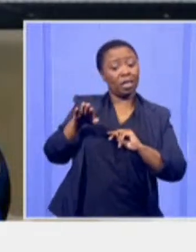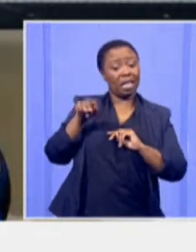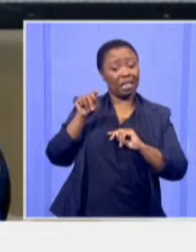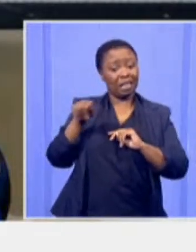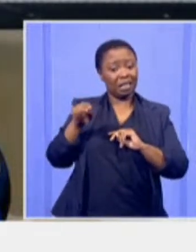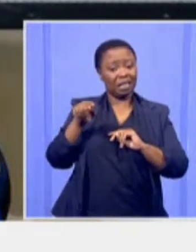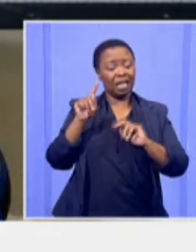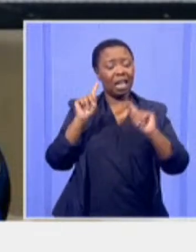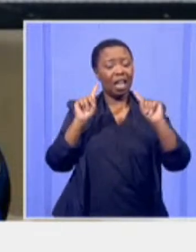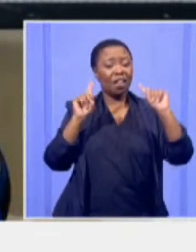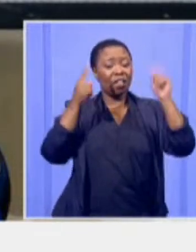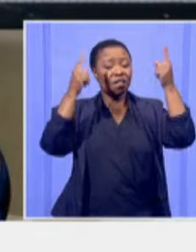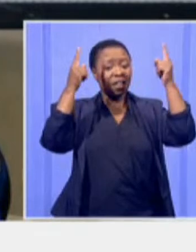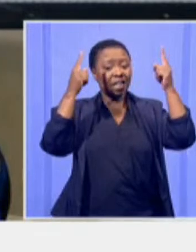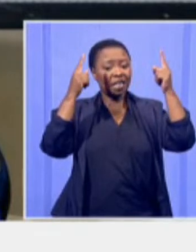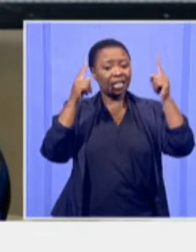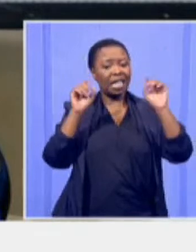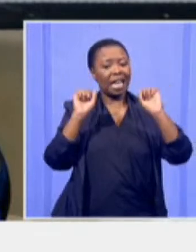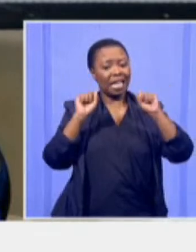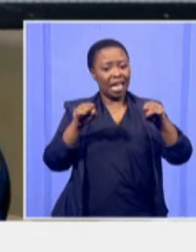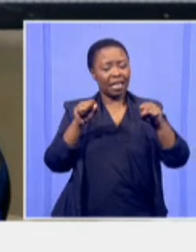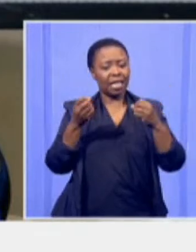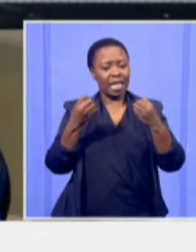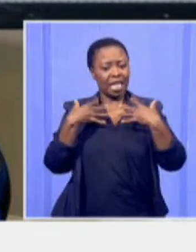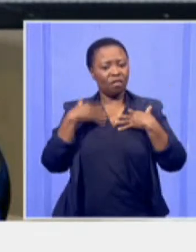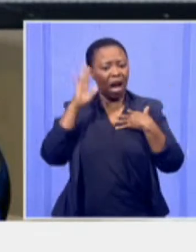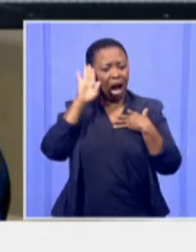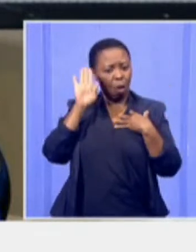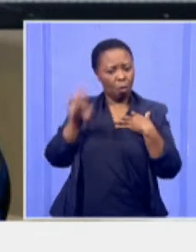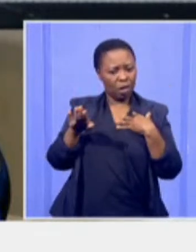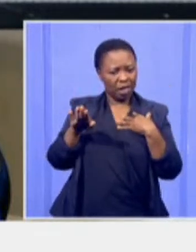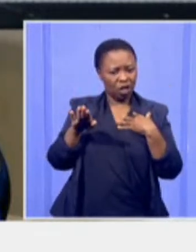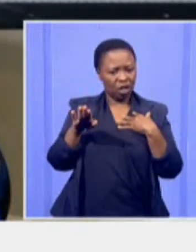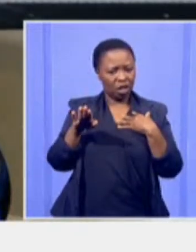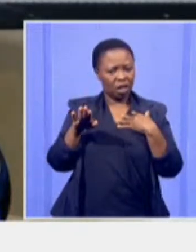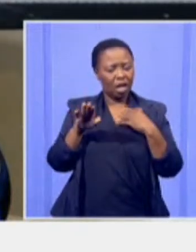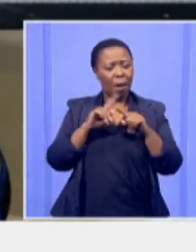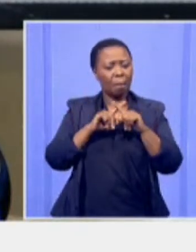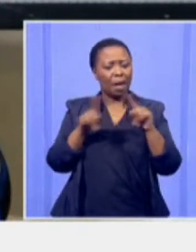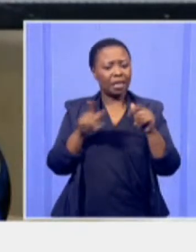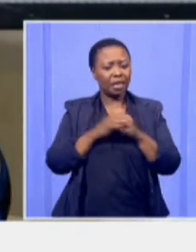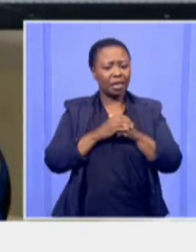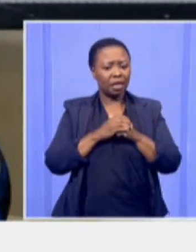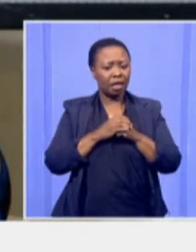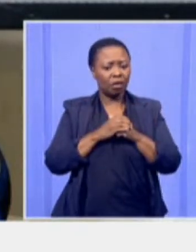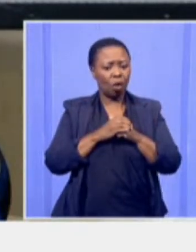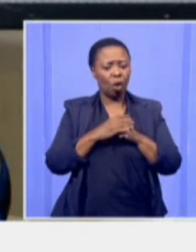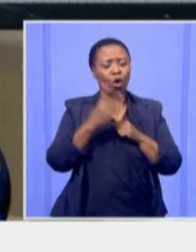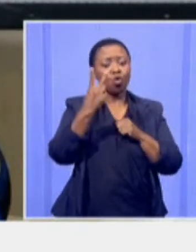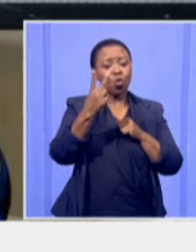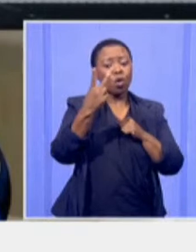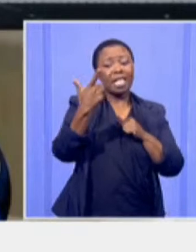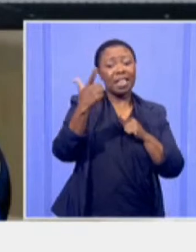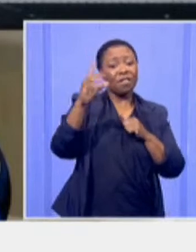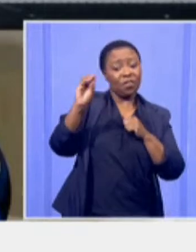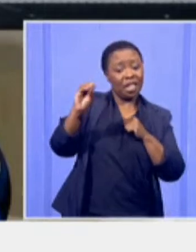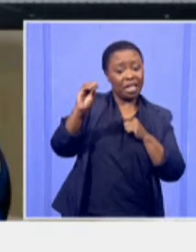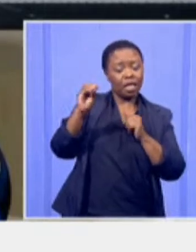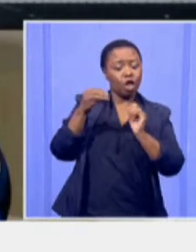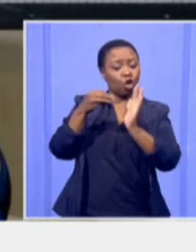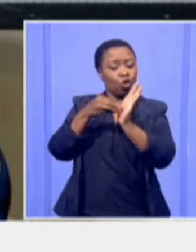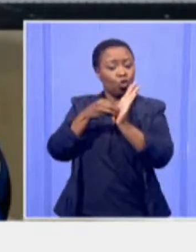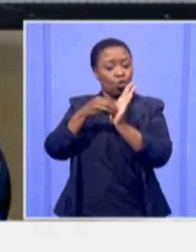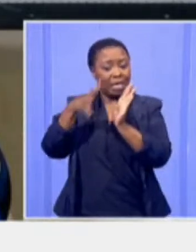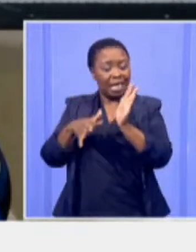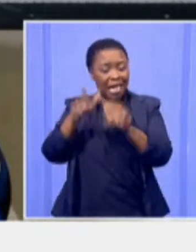Wits, yes, it provides hardship accommodation, but it is only for 270 students. Hence, we